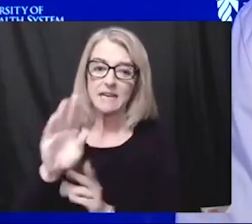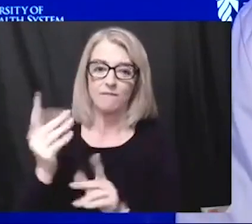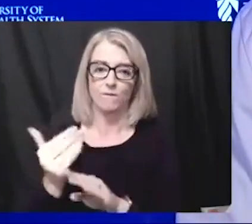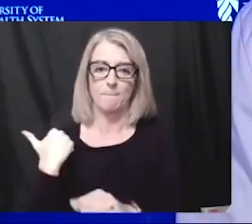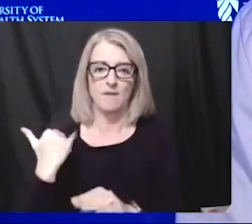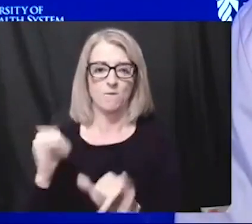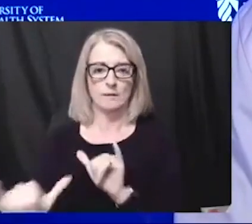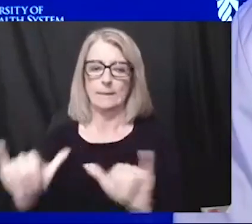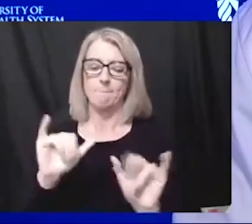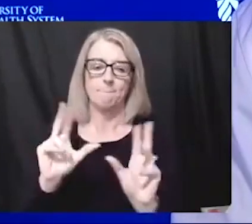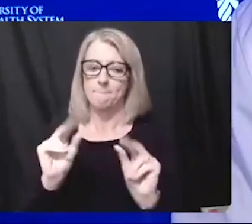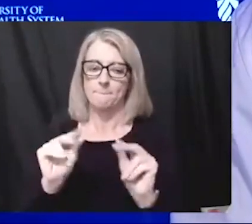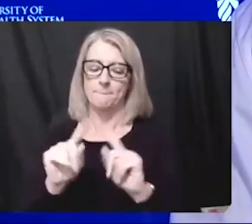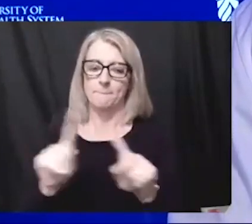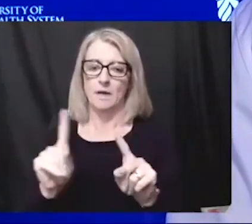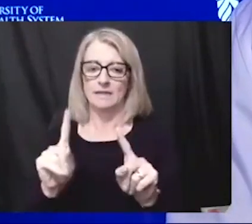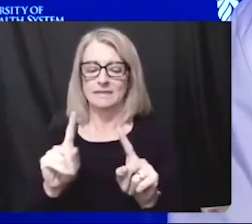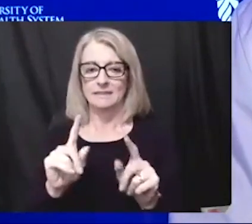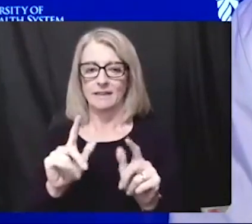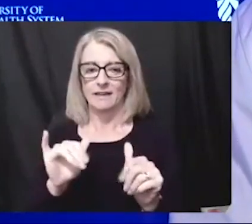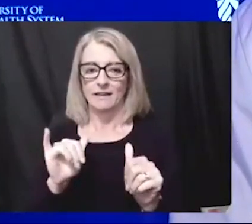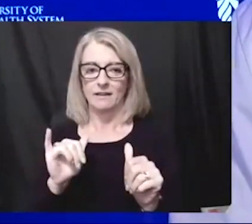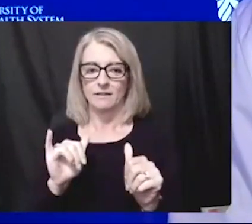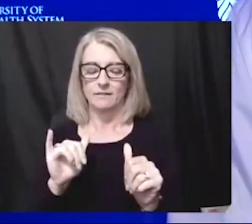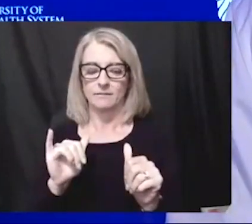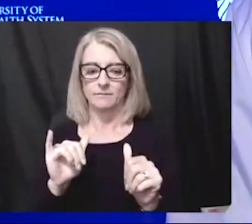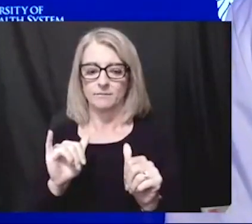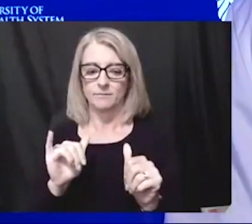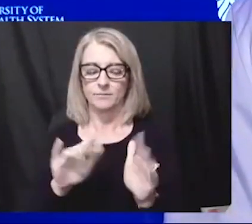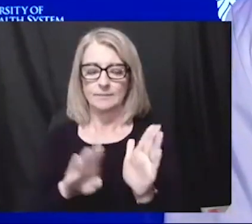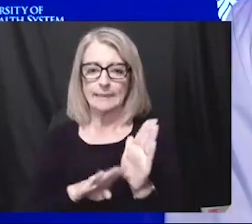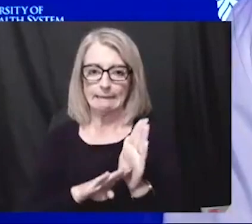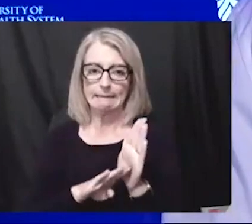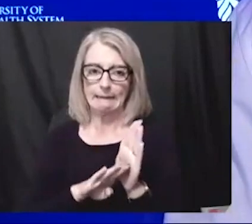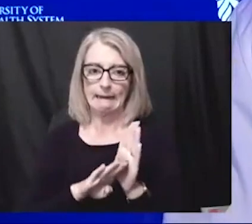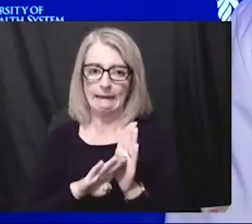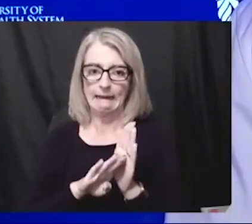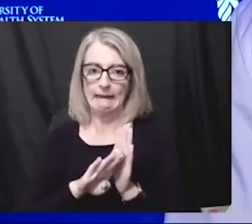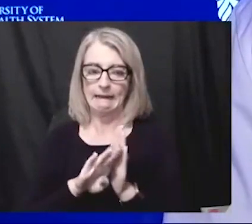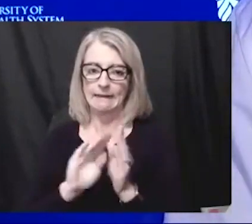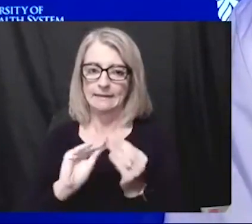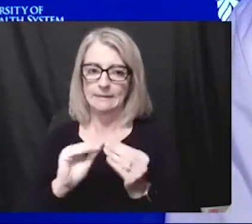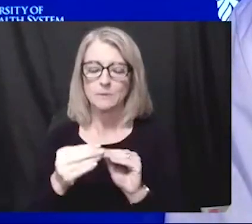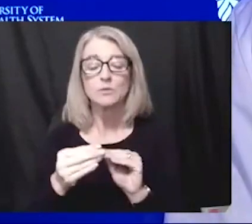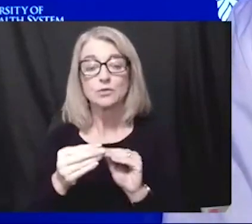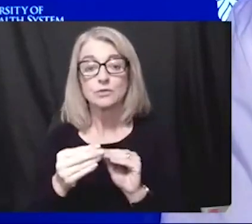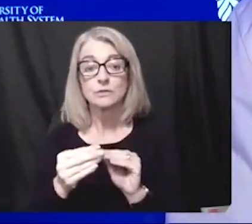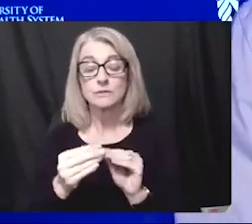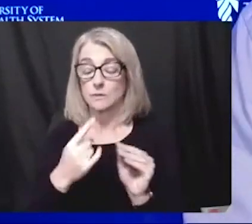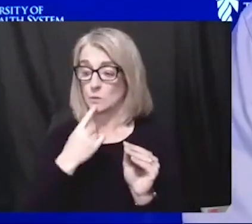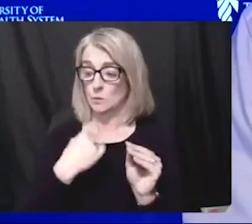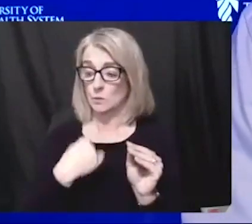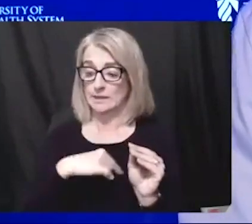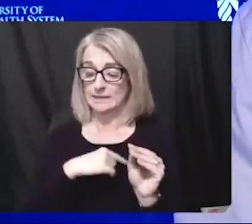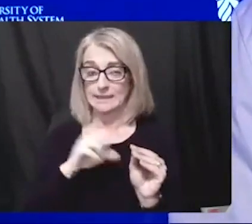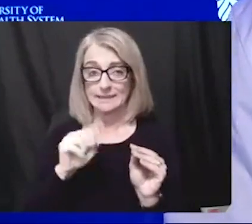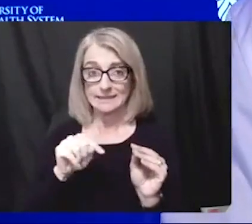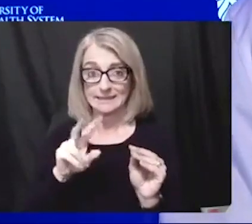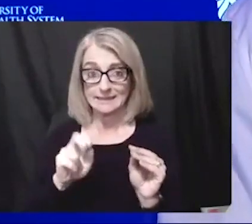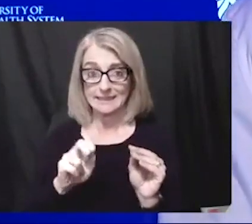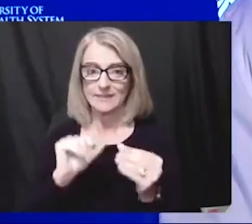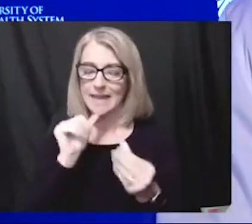solid financial decision based on evidence and based on what we see in the facts. Absolutely. You know, tomorrow